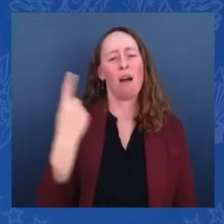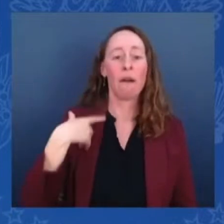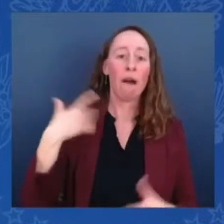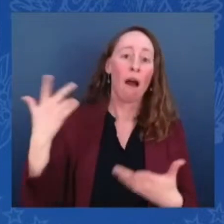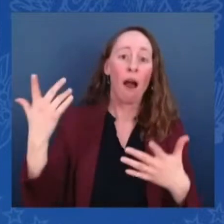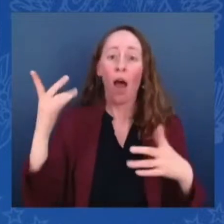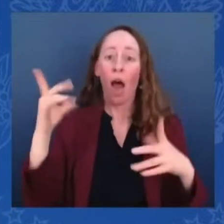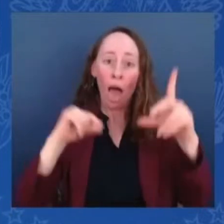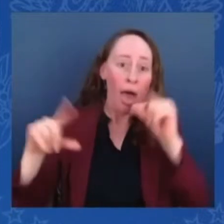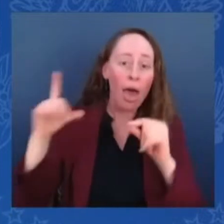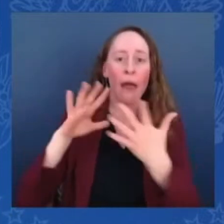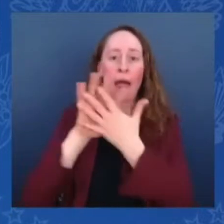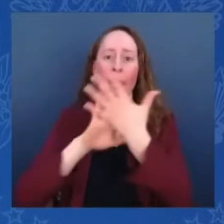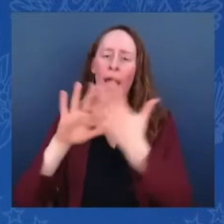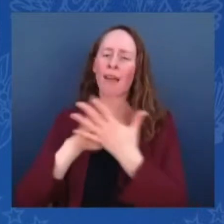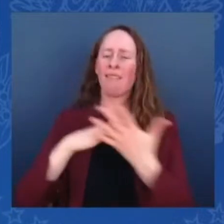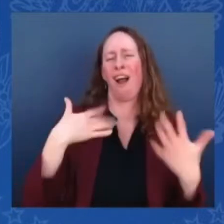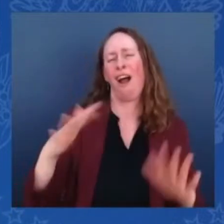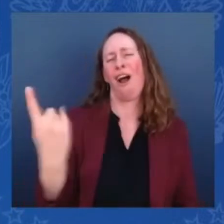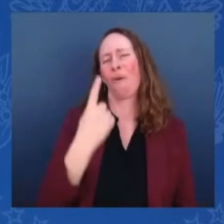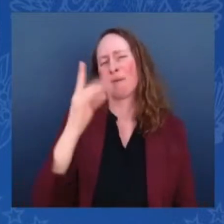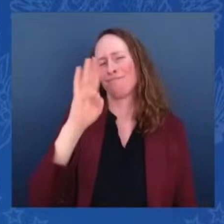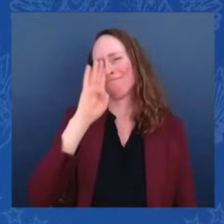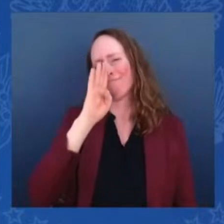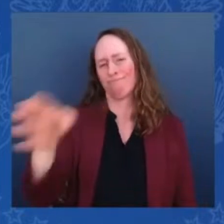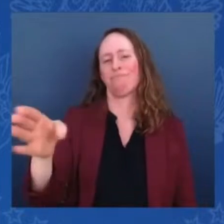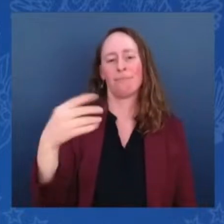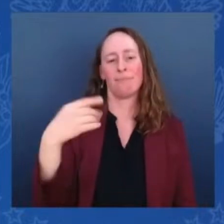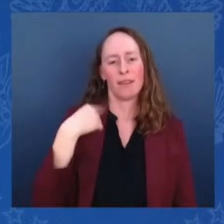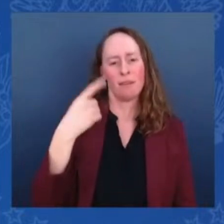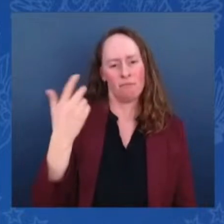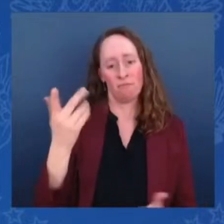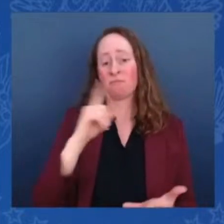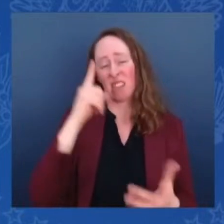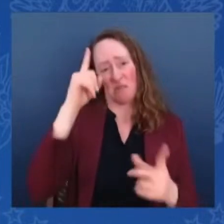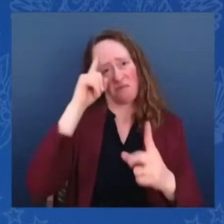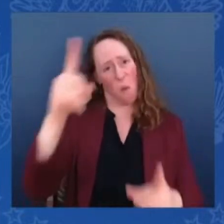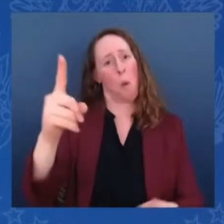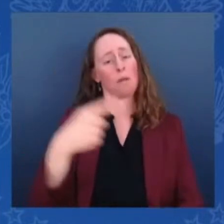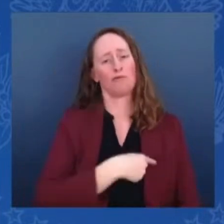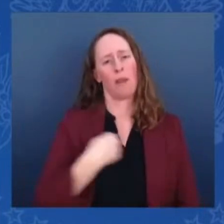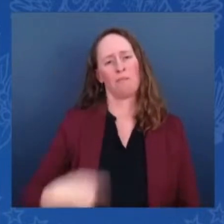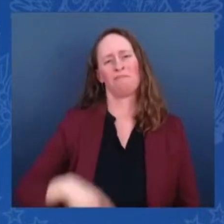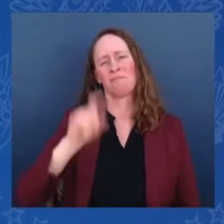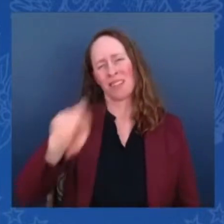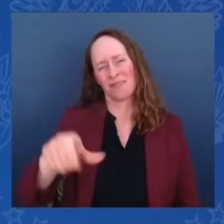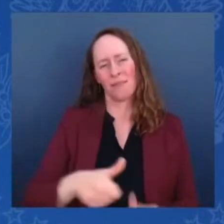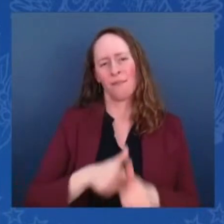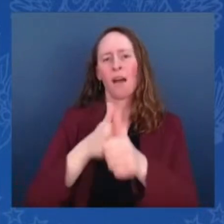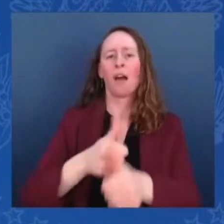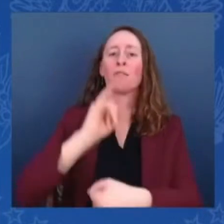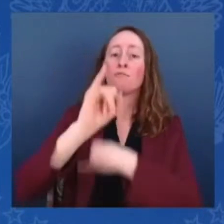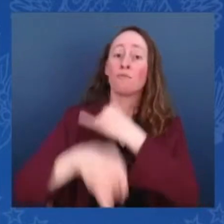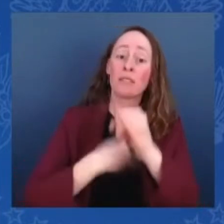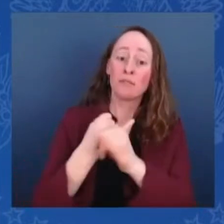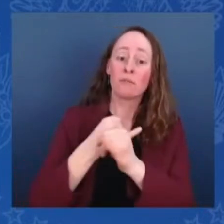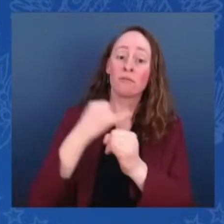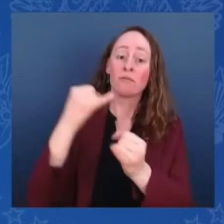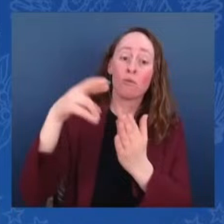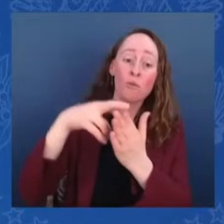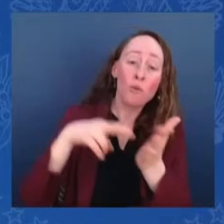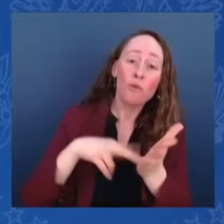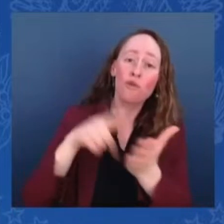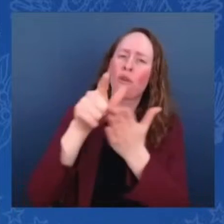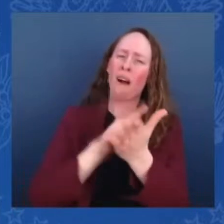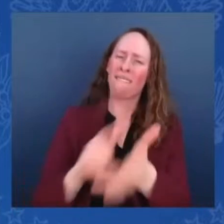we expect China and everyone to abide by the international rules. And so we stood up against unfair trade